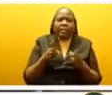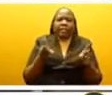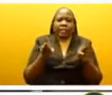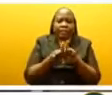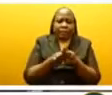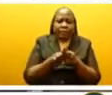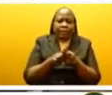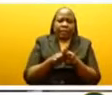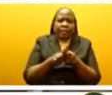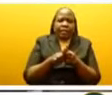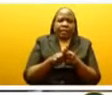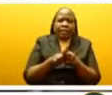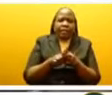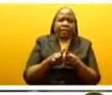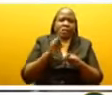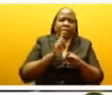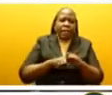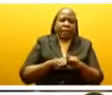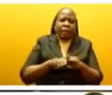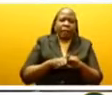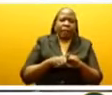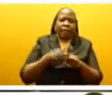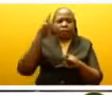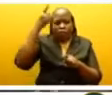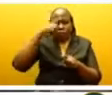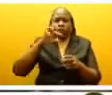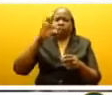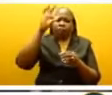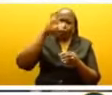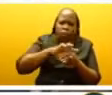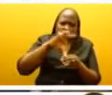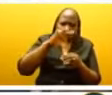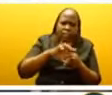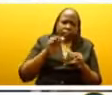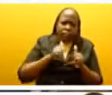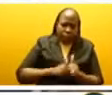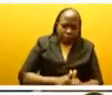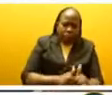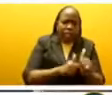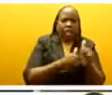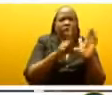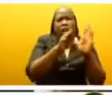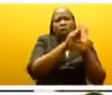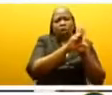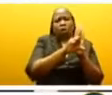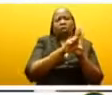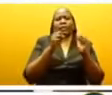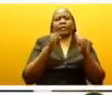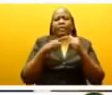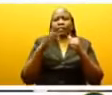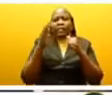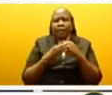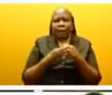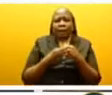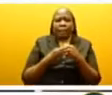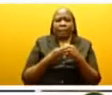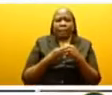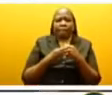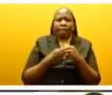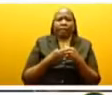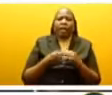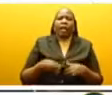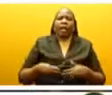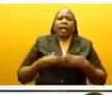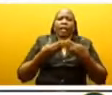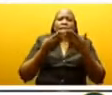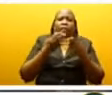Regulation 69, which provides for the voting procedure, that is the Regulation 69 of the Election General Regulations, it provides